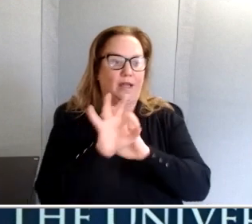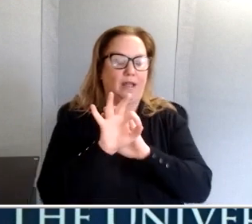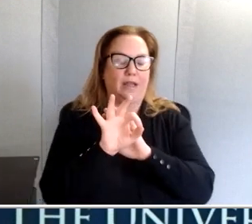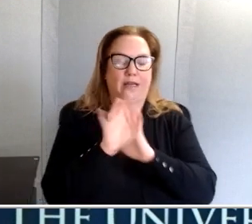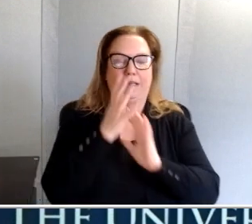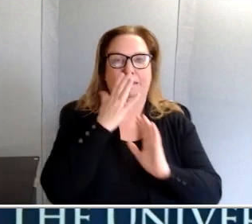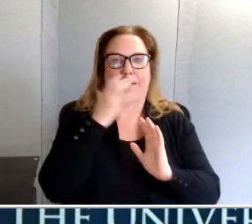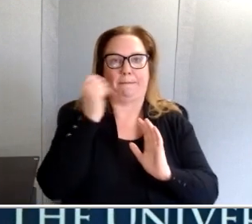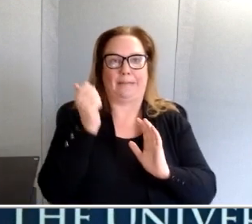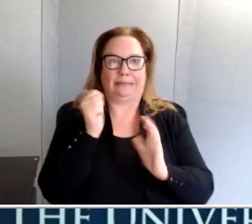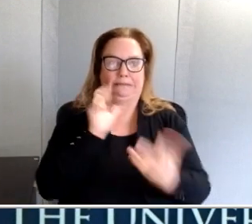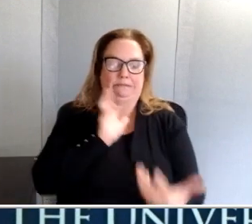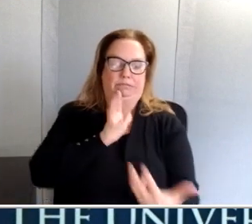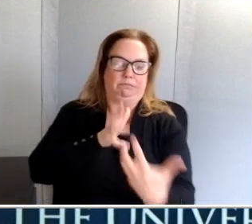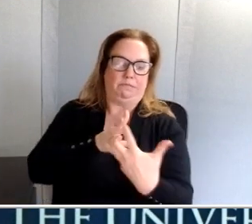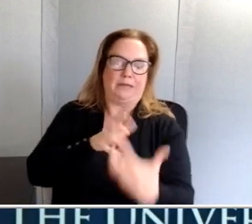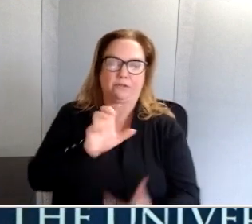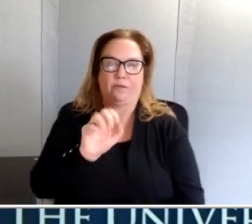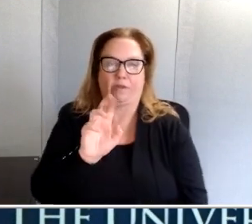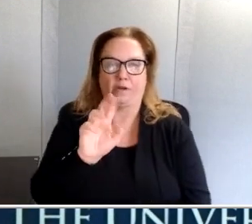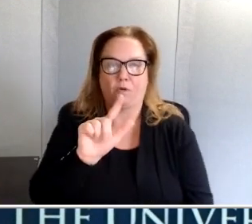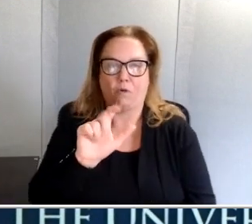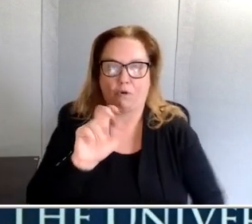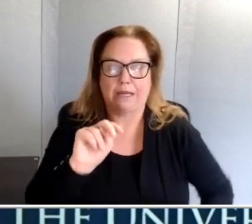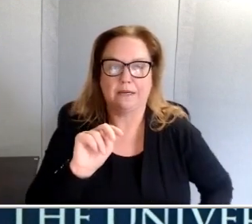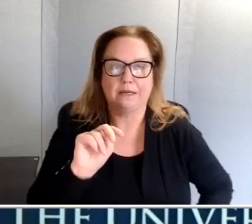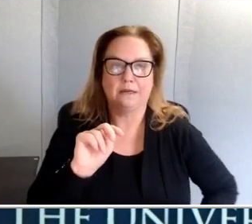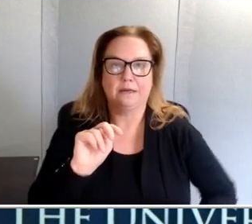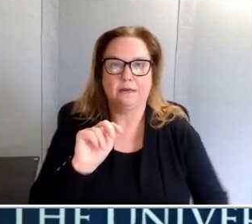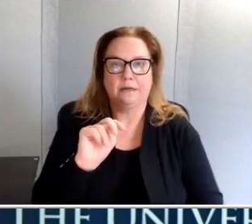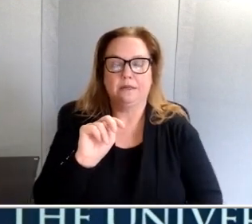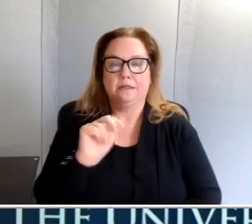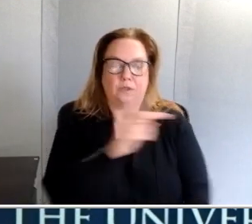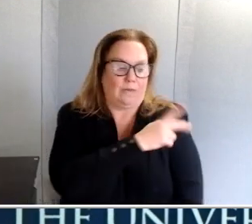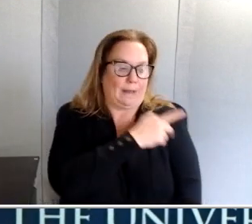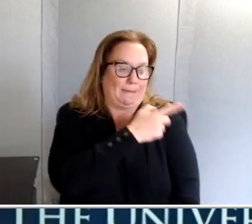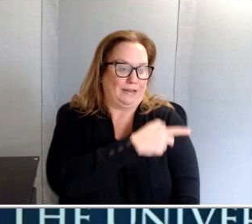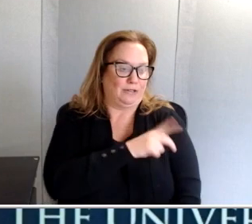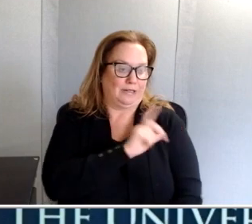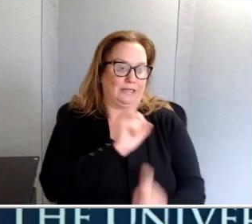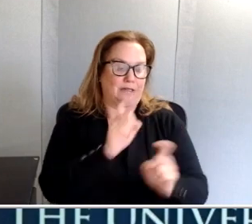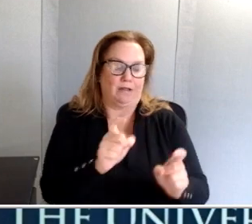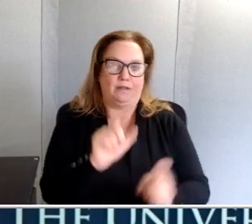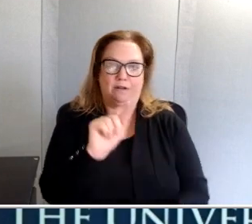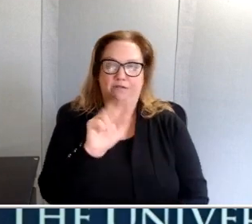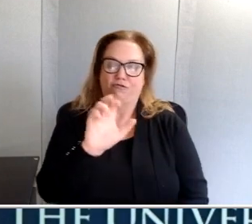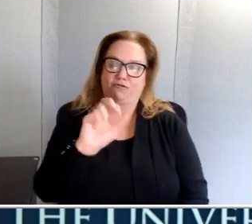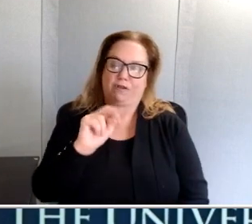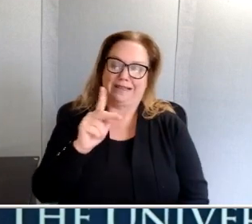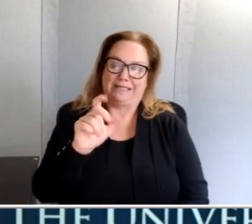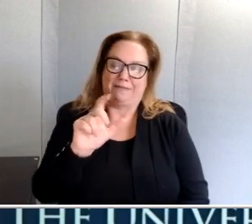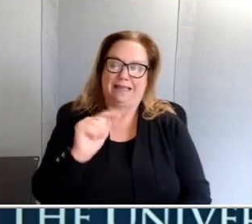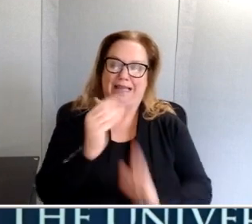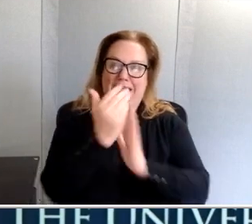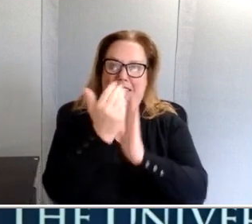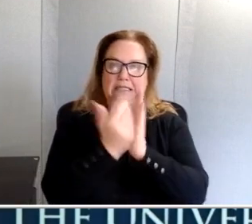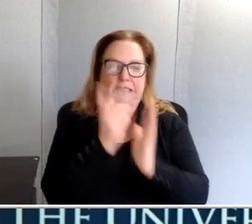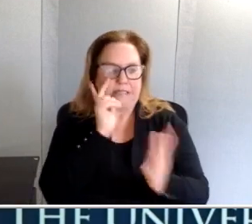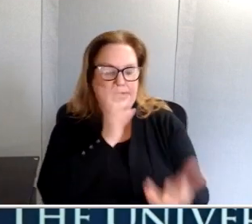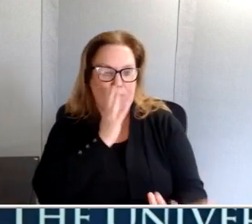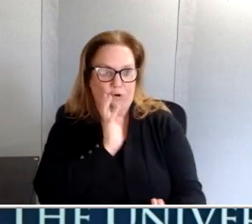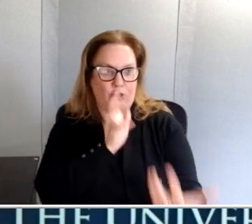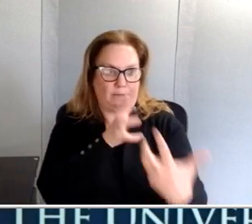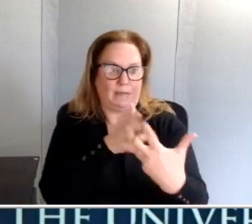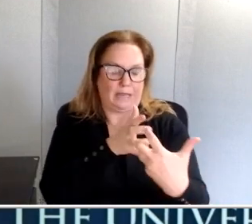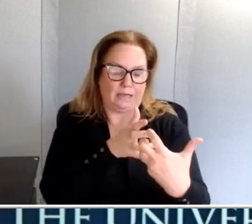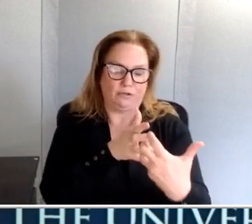stewards of that organ. And so what we do is once this patient gets on the transplant list, we try to see if they're a good match. And that's based on